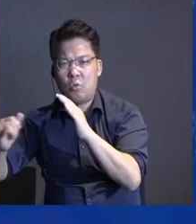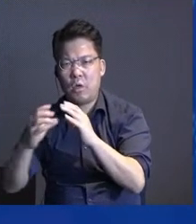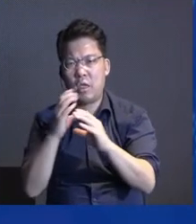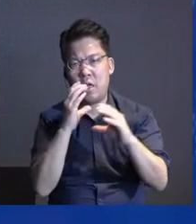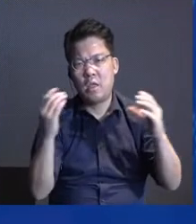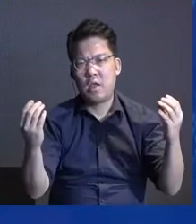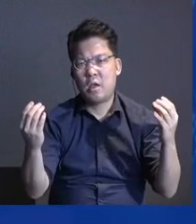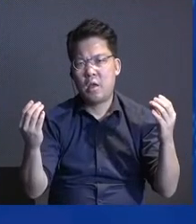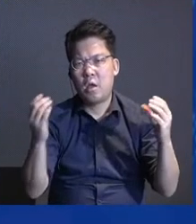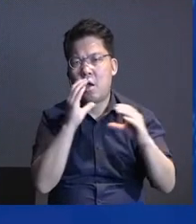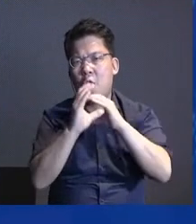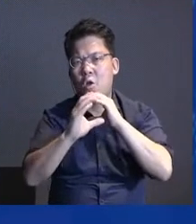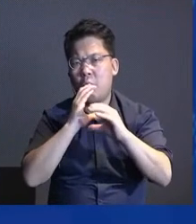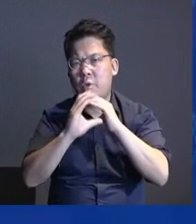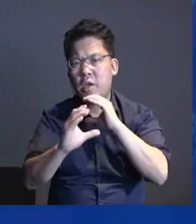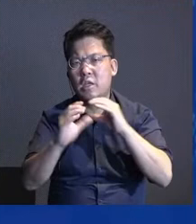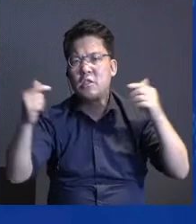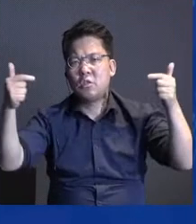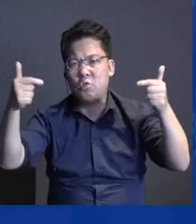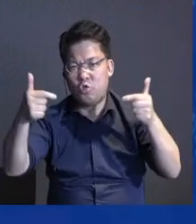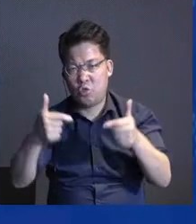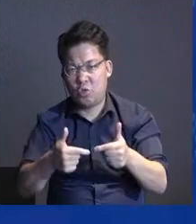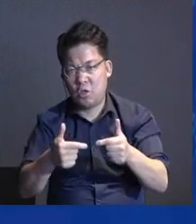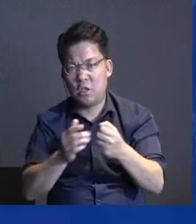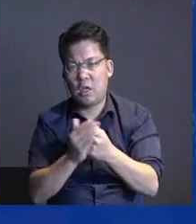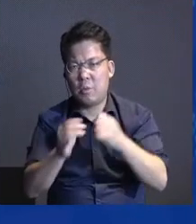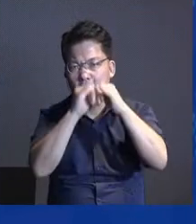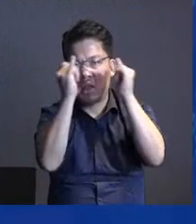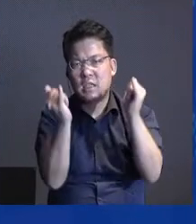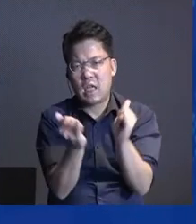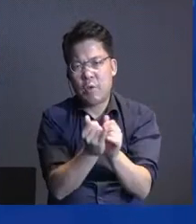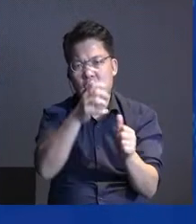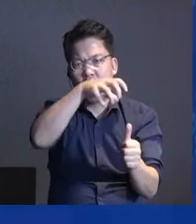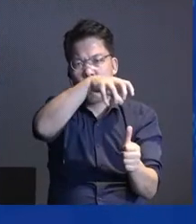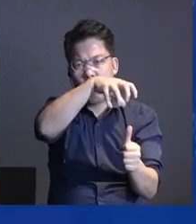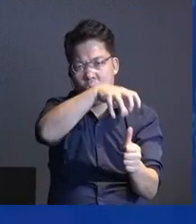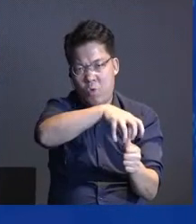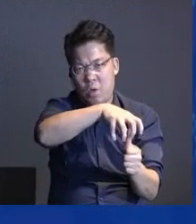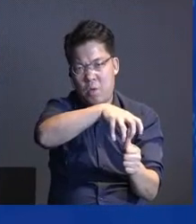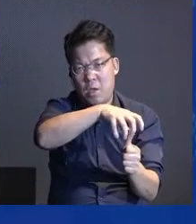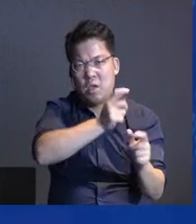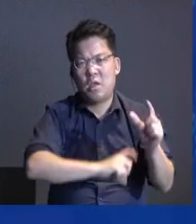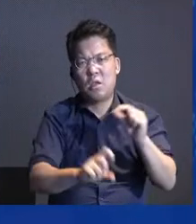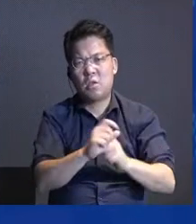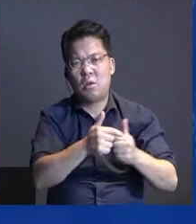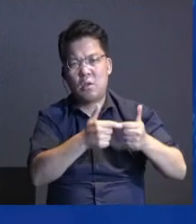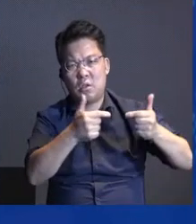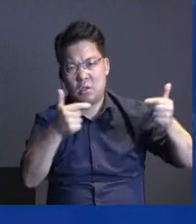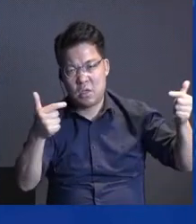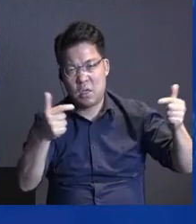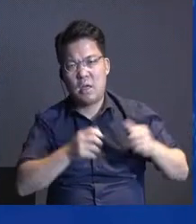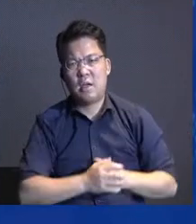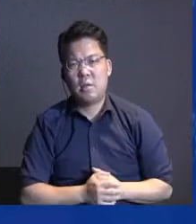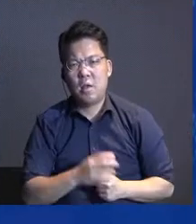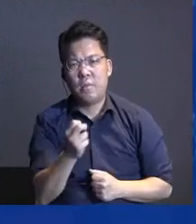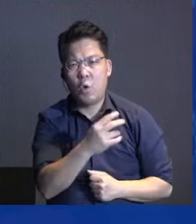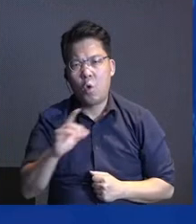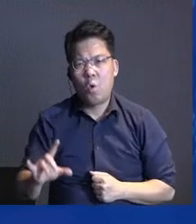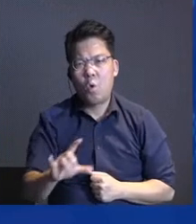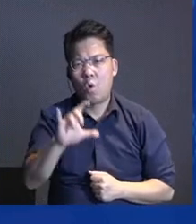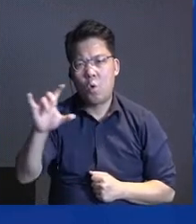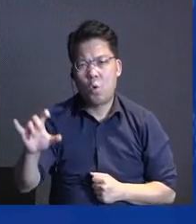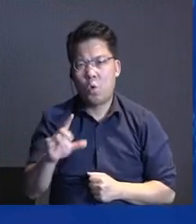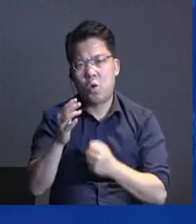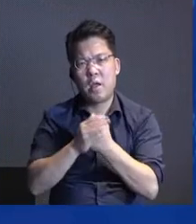are negatively affected by COVID-19 and social isolation policy during COVID-19